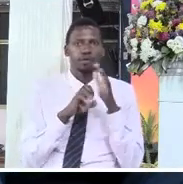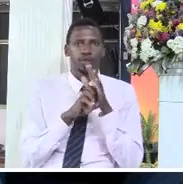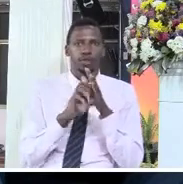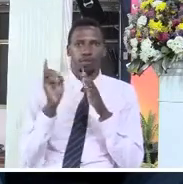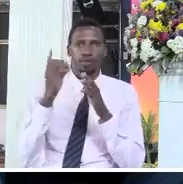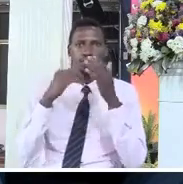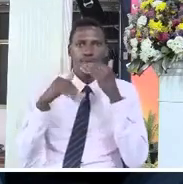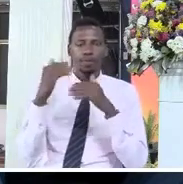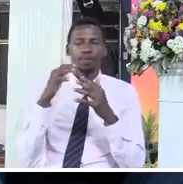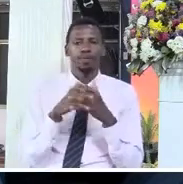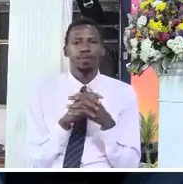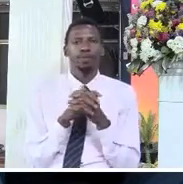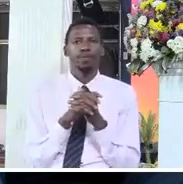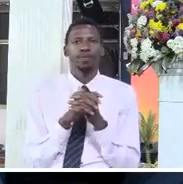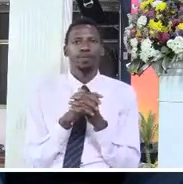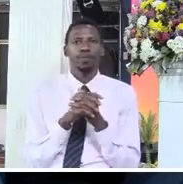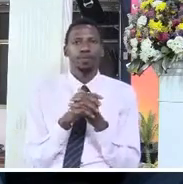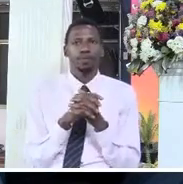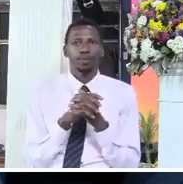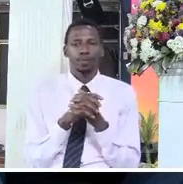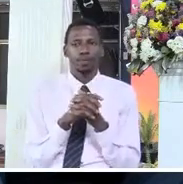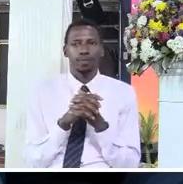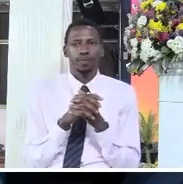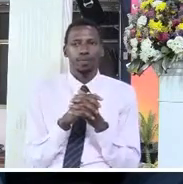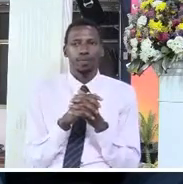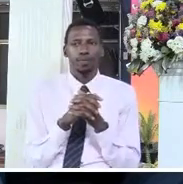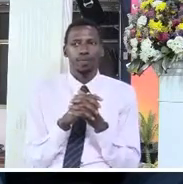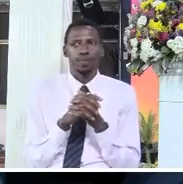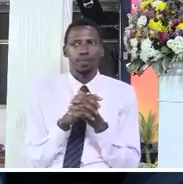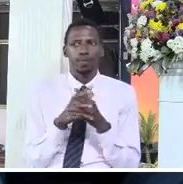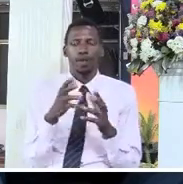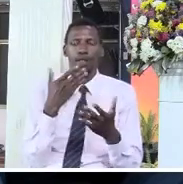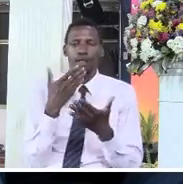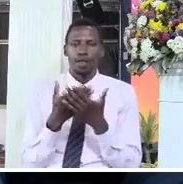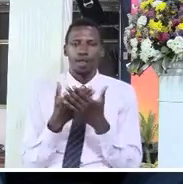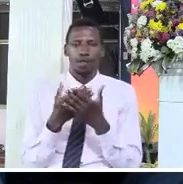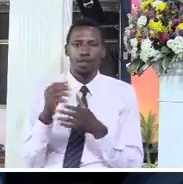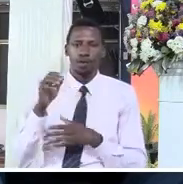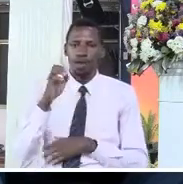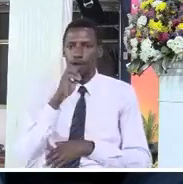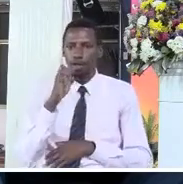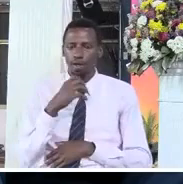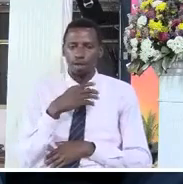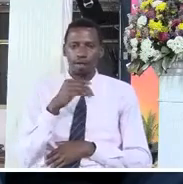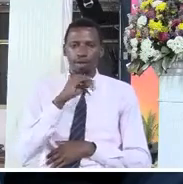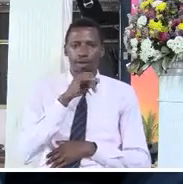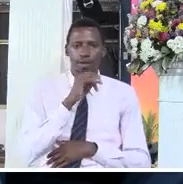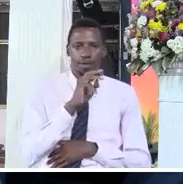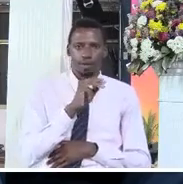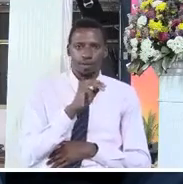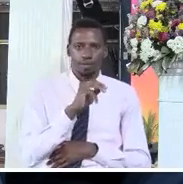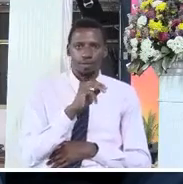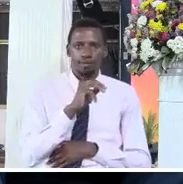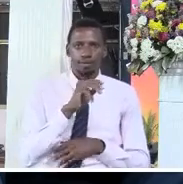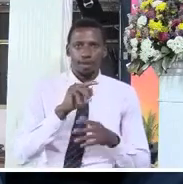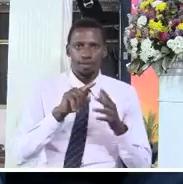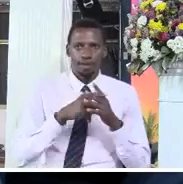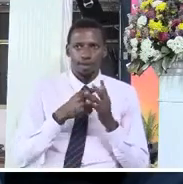Nairobi right now. Amen. Thank you, Jim, and thank you, Elder, for the comments and starting the discussion off.